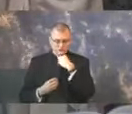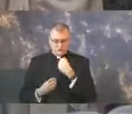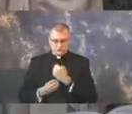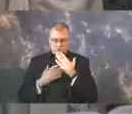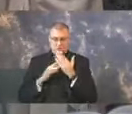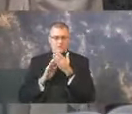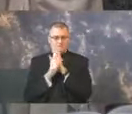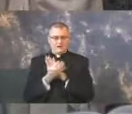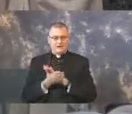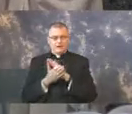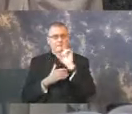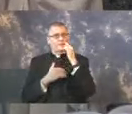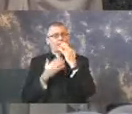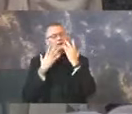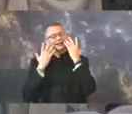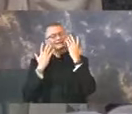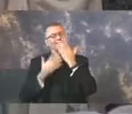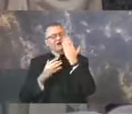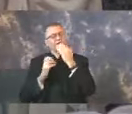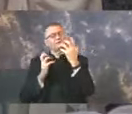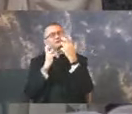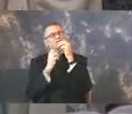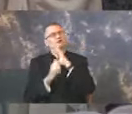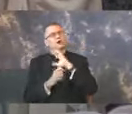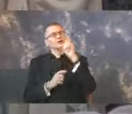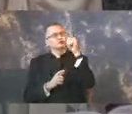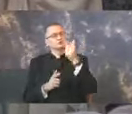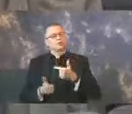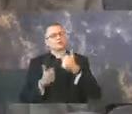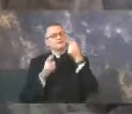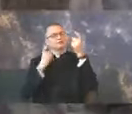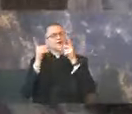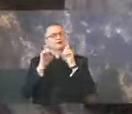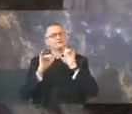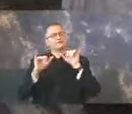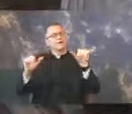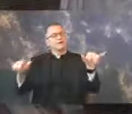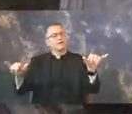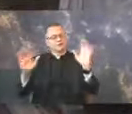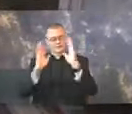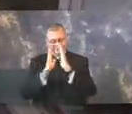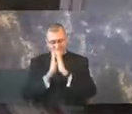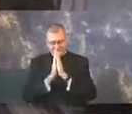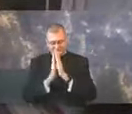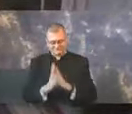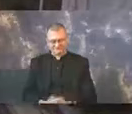Christ, who lives and reigns forever and ever.